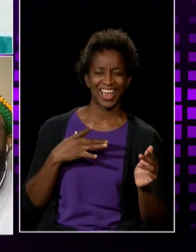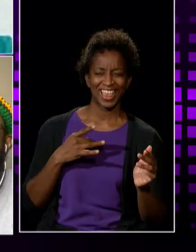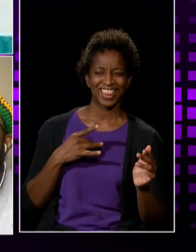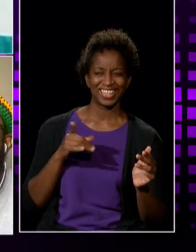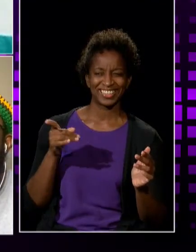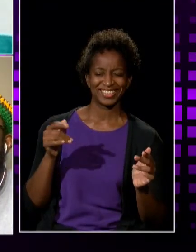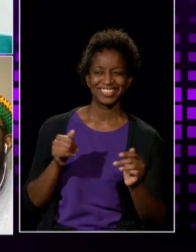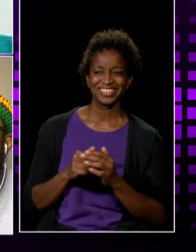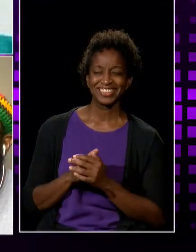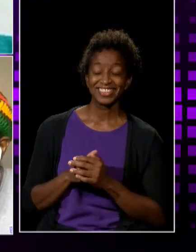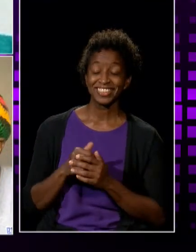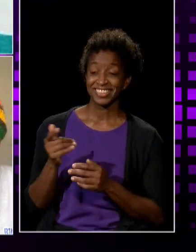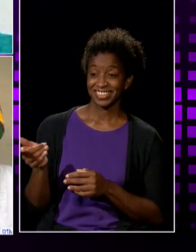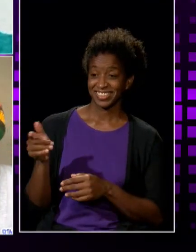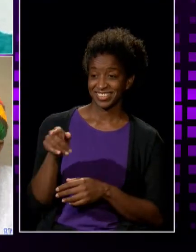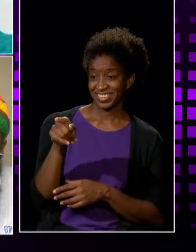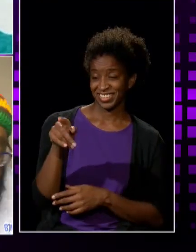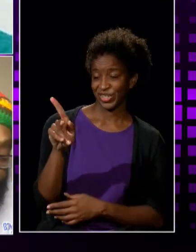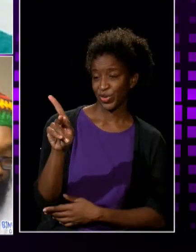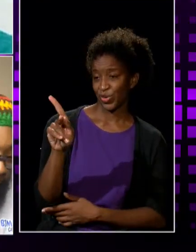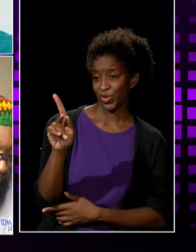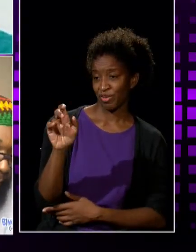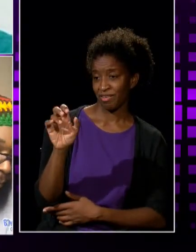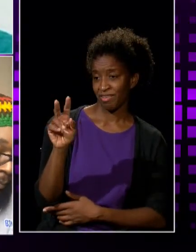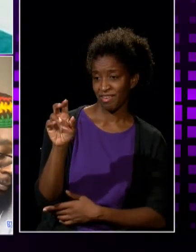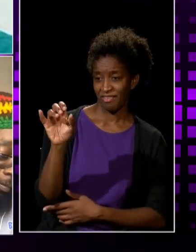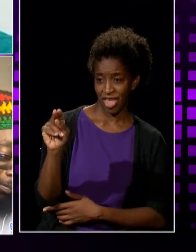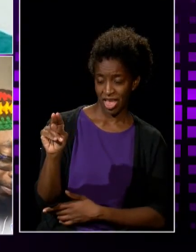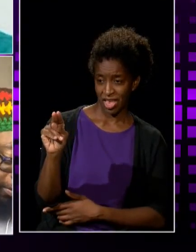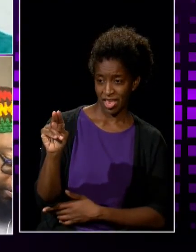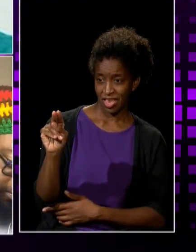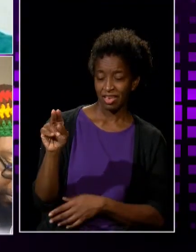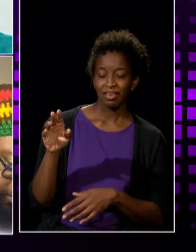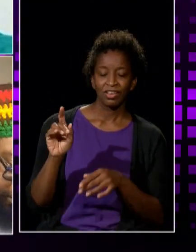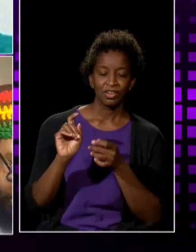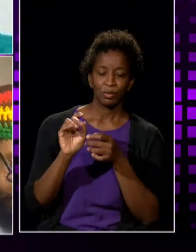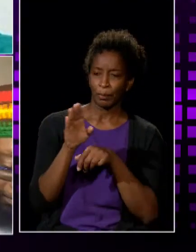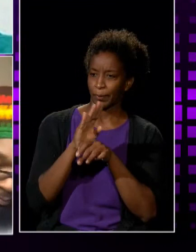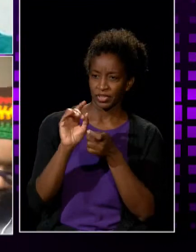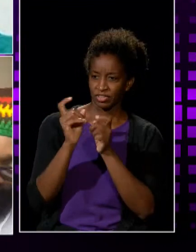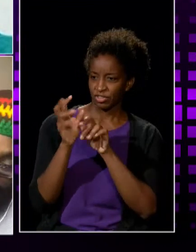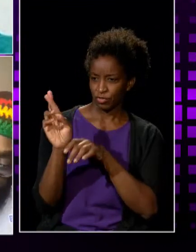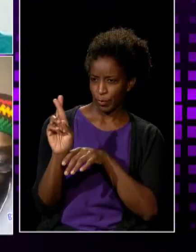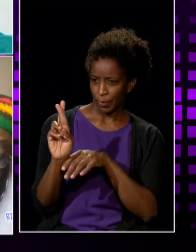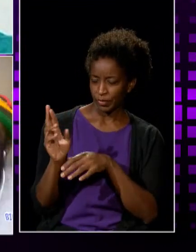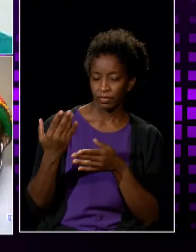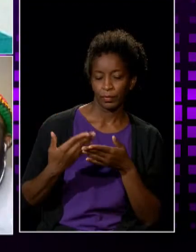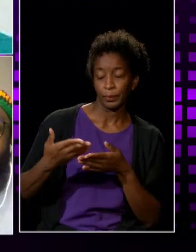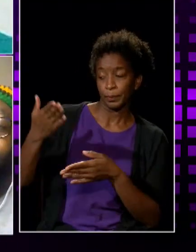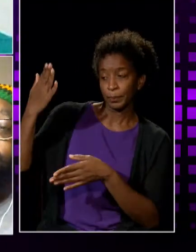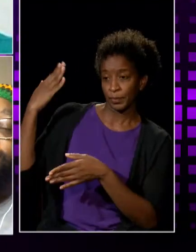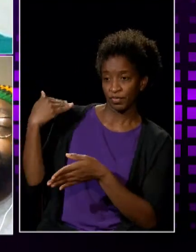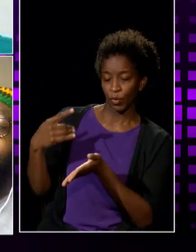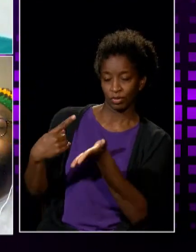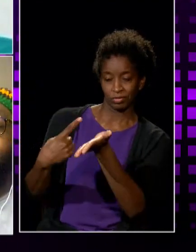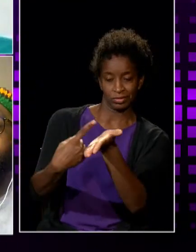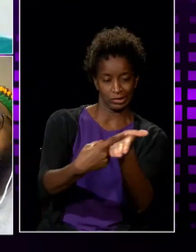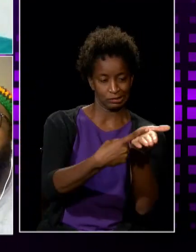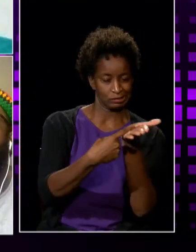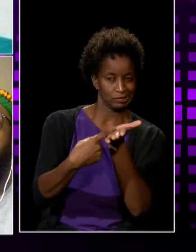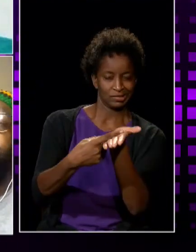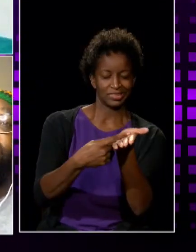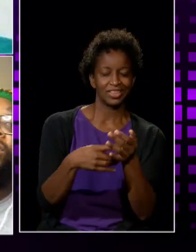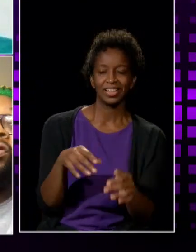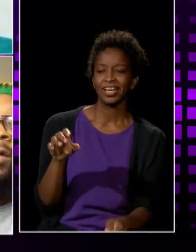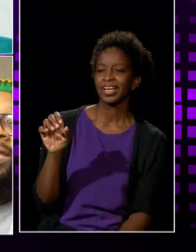on the process to becoming a republic and the various consultations that there were in the past? Sluggy?